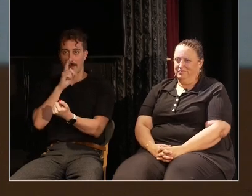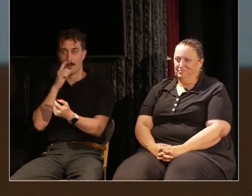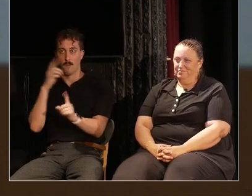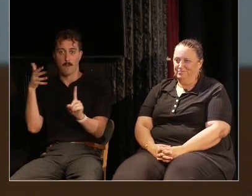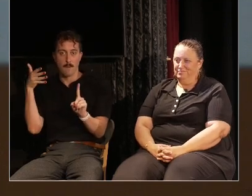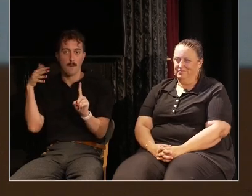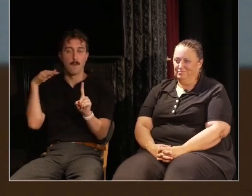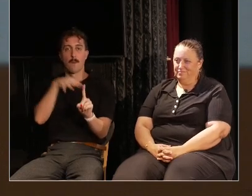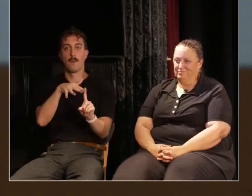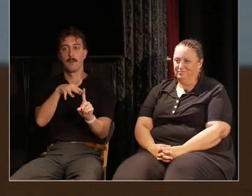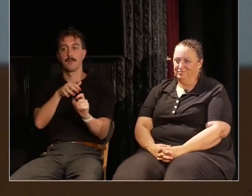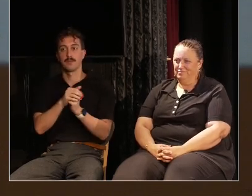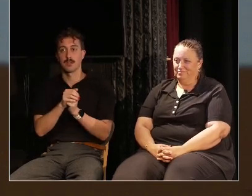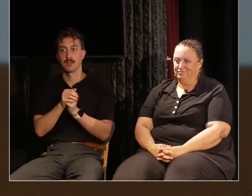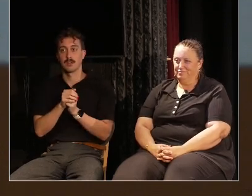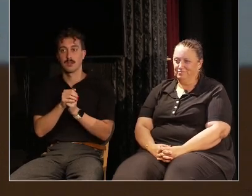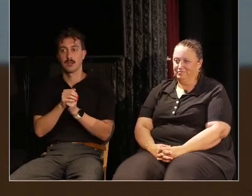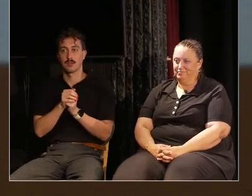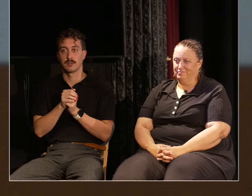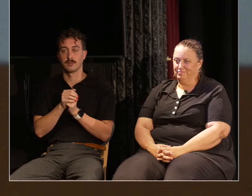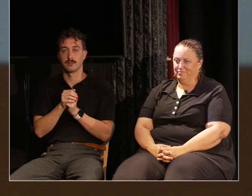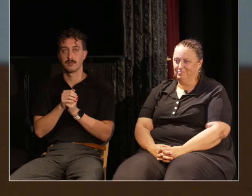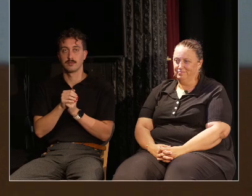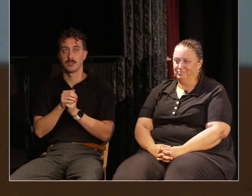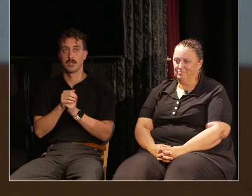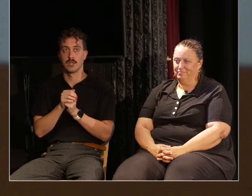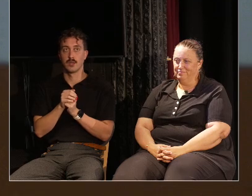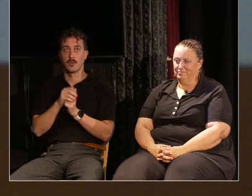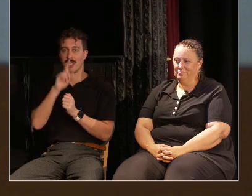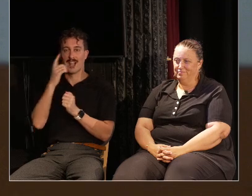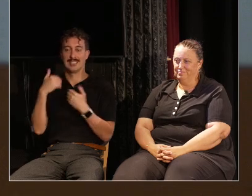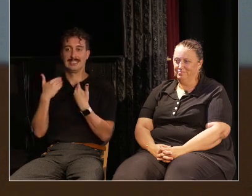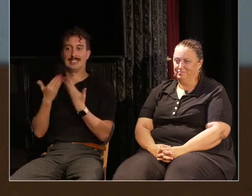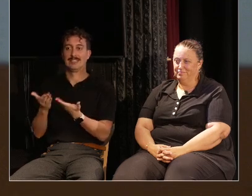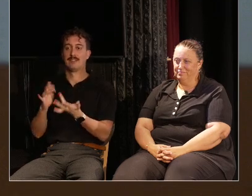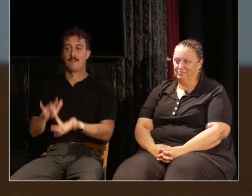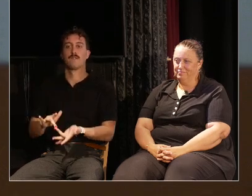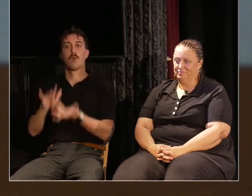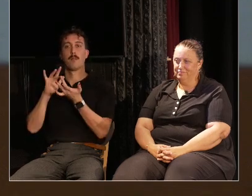people a formal parliamentary process to do even more of that.